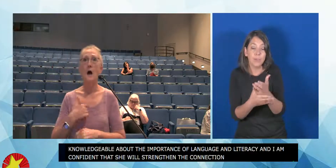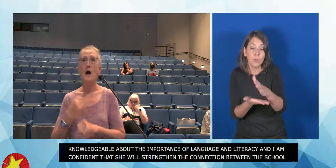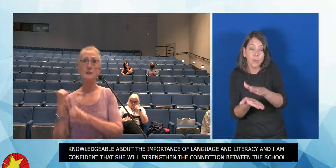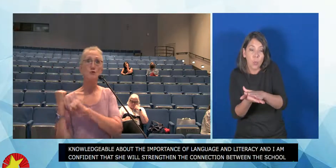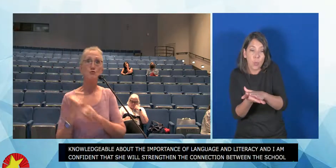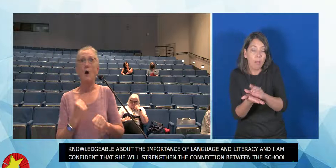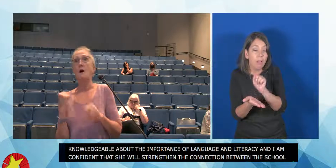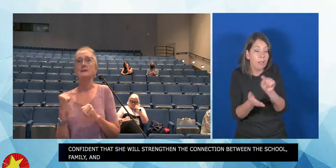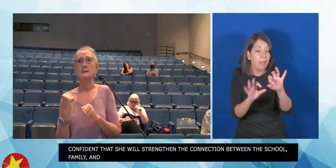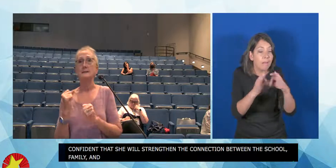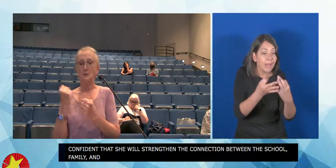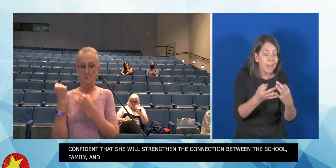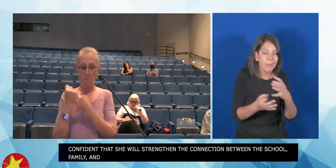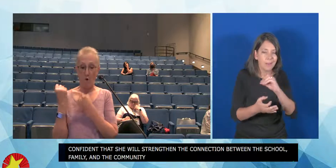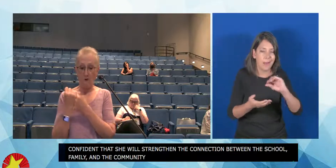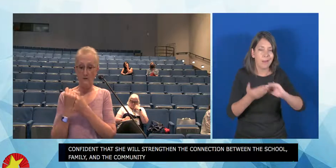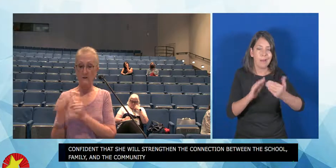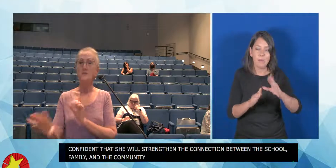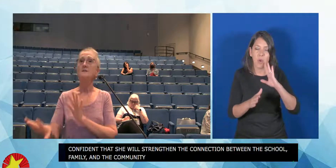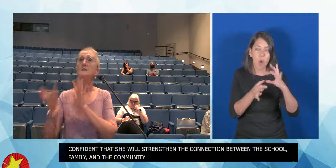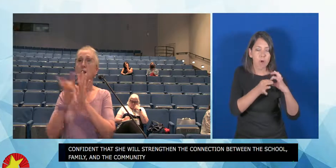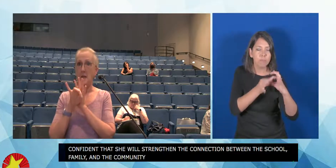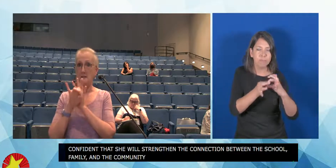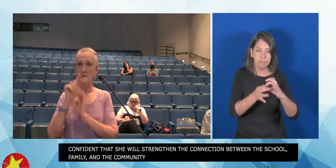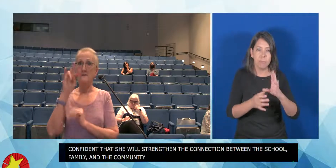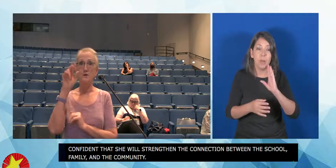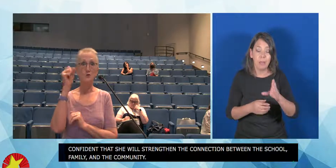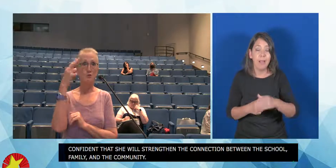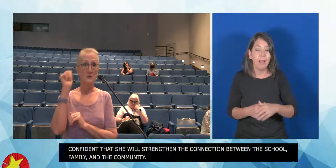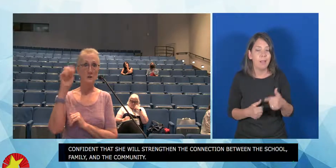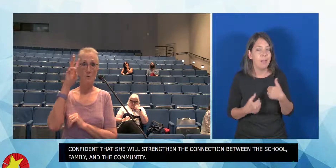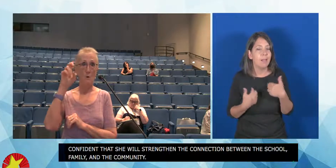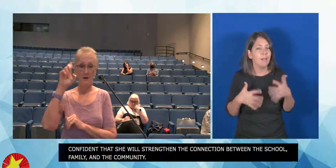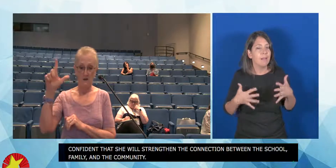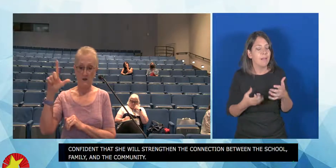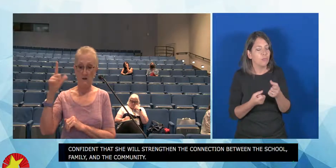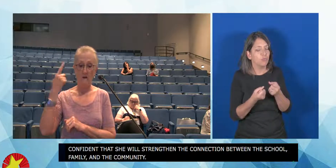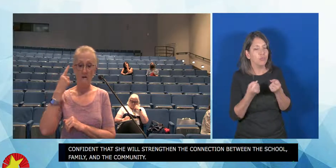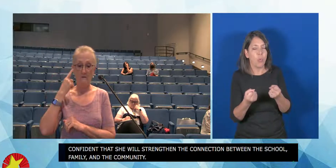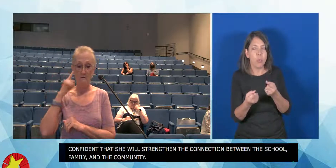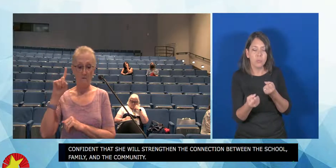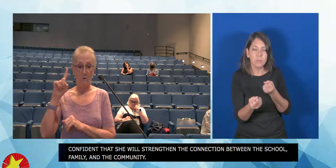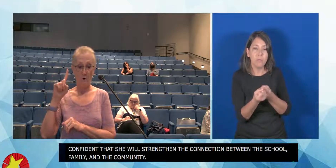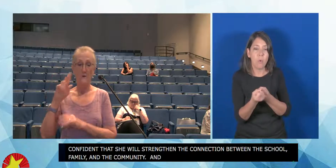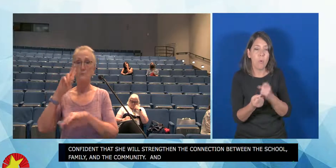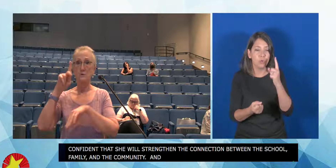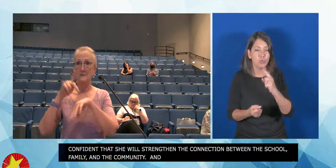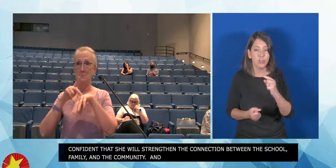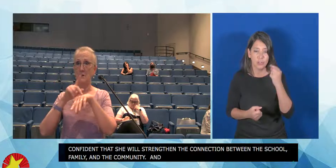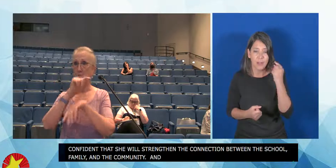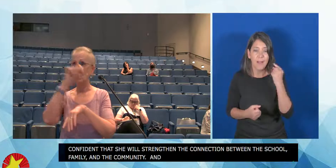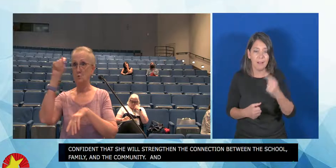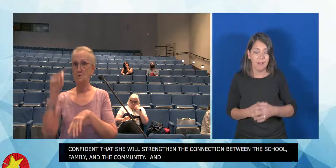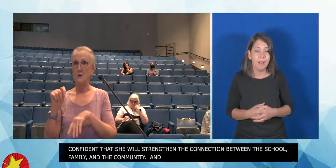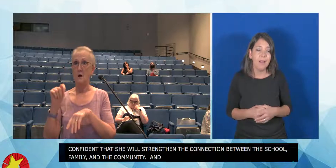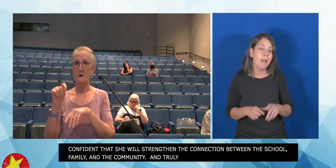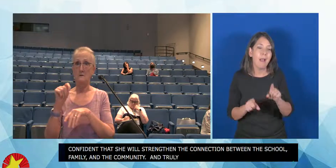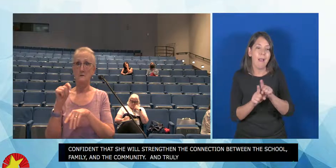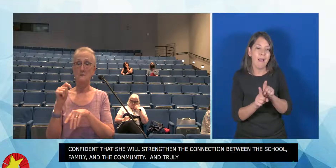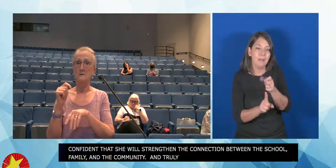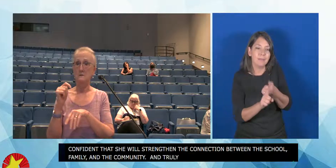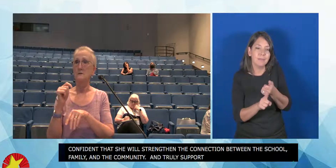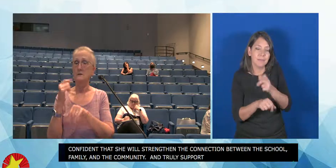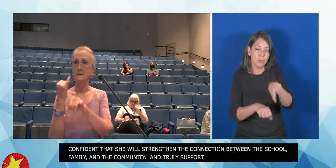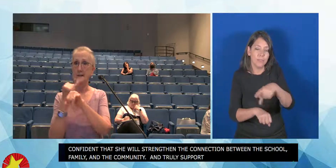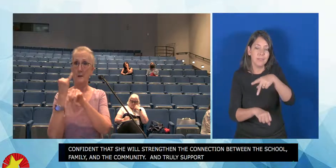community. I strongly support the selection of Trisha Waddell as principal of